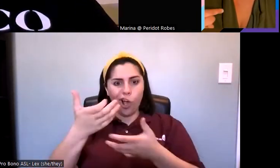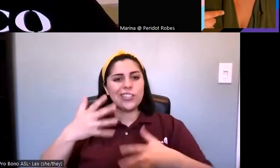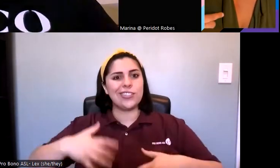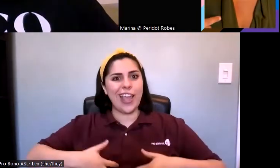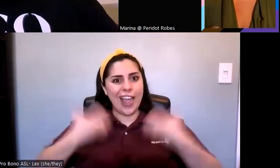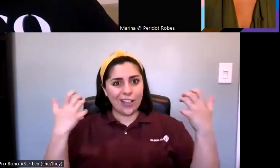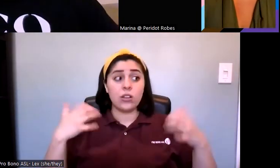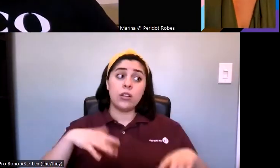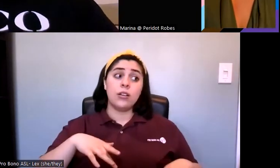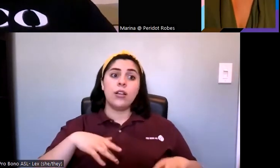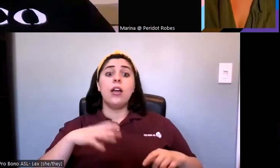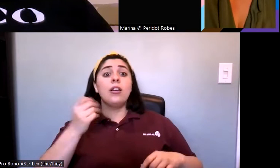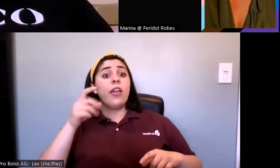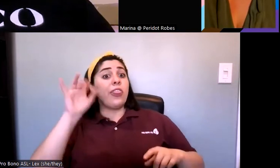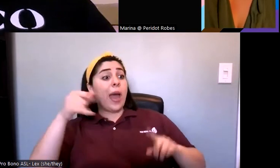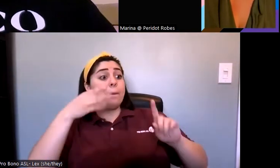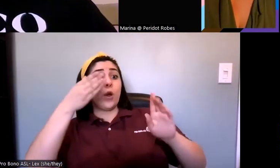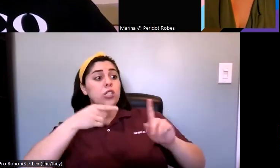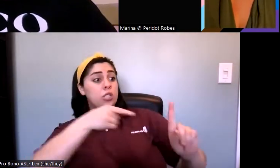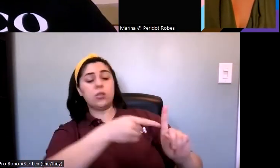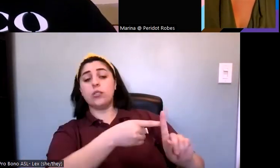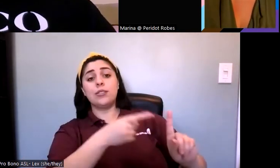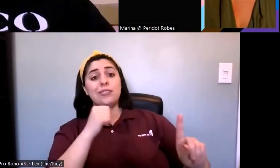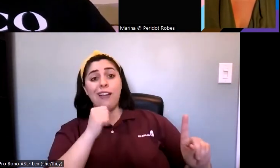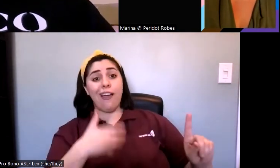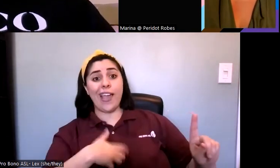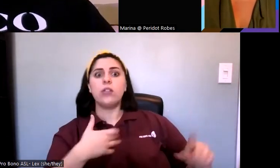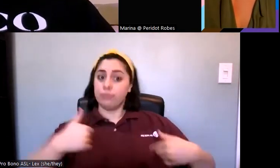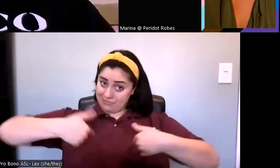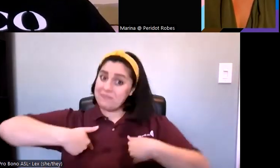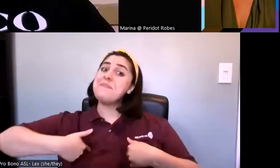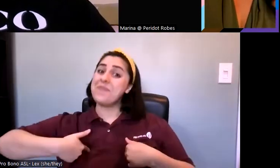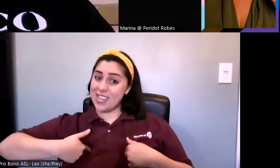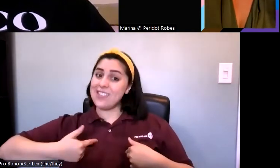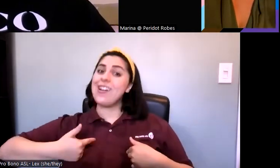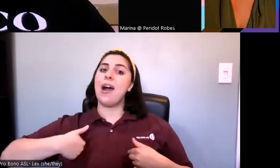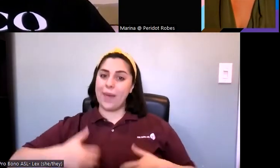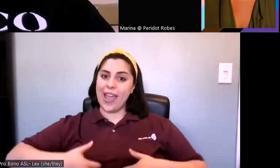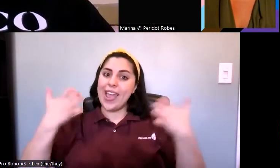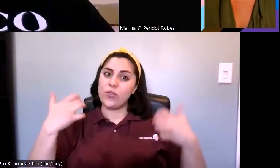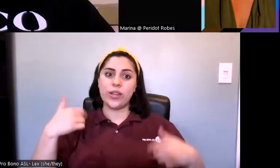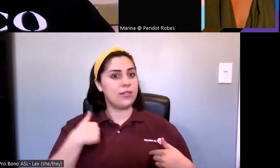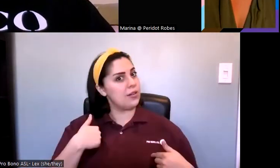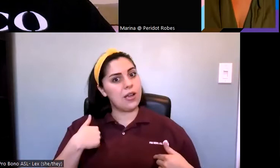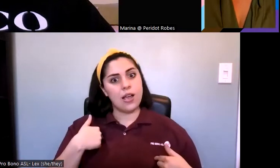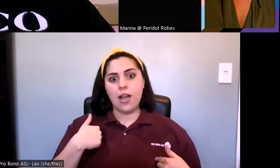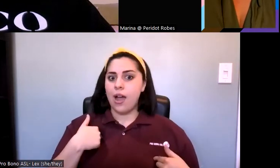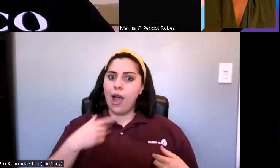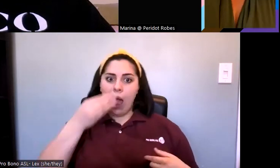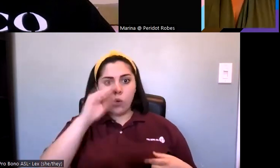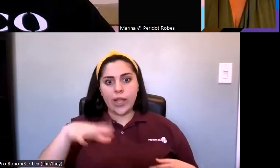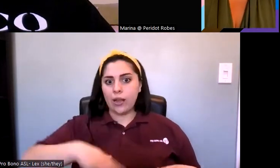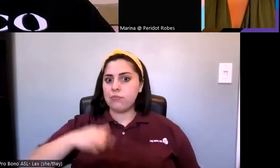I am. Right? People think I'm so silly. I'm pissed all the time. I got a sailor's mouth, you know.